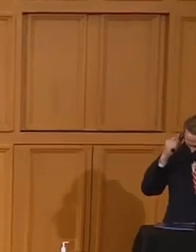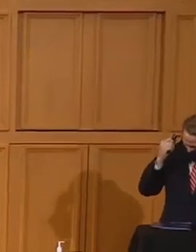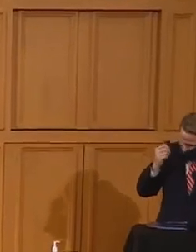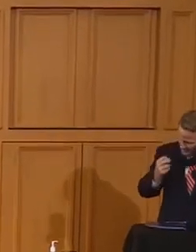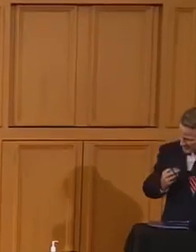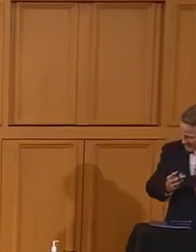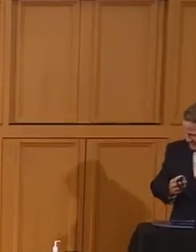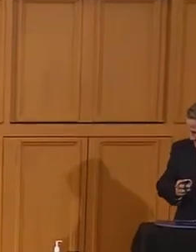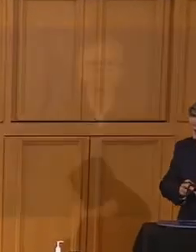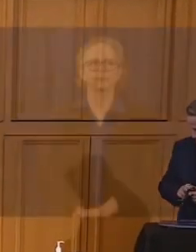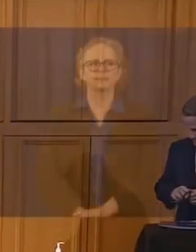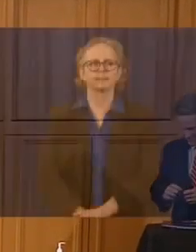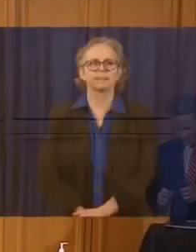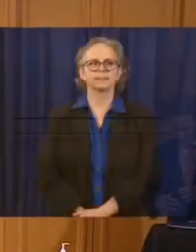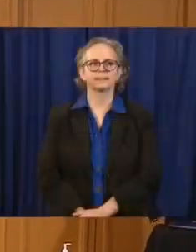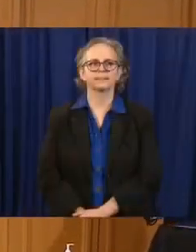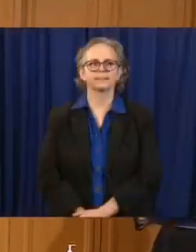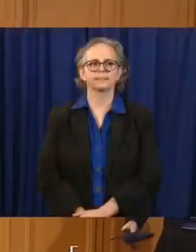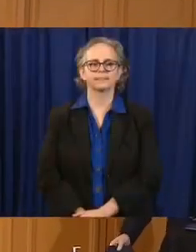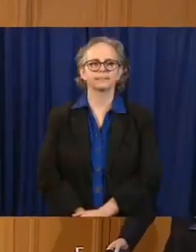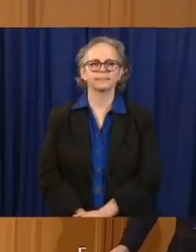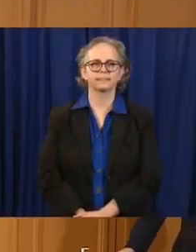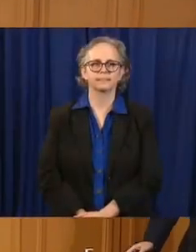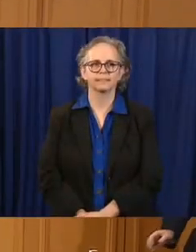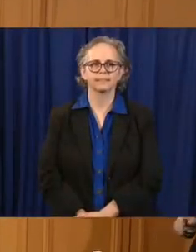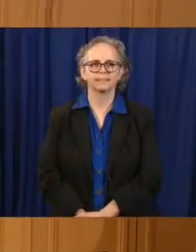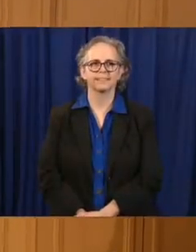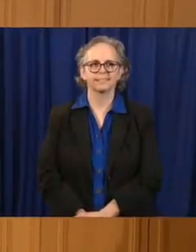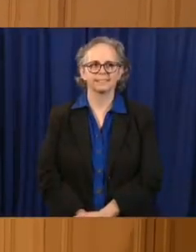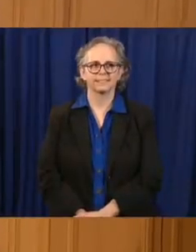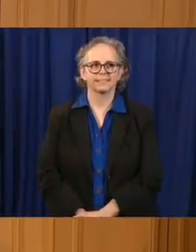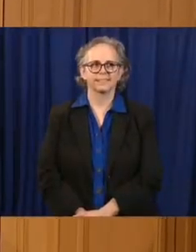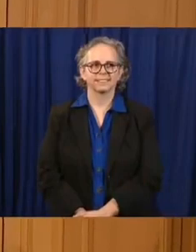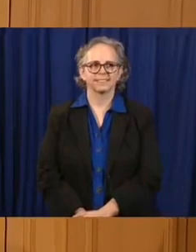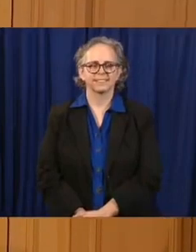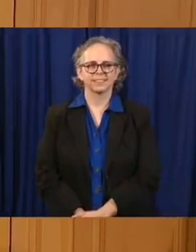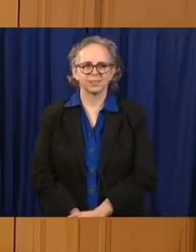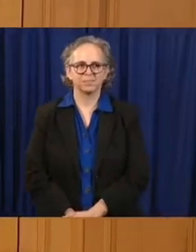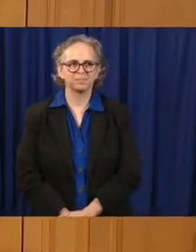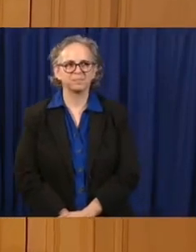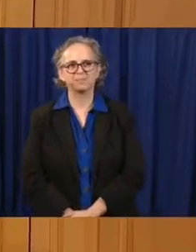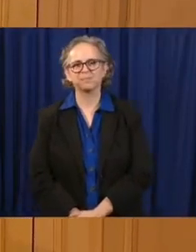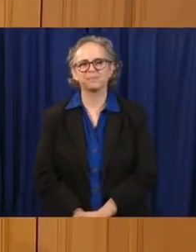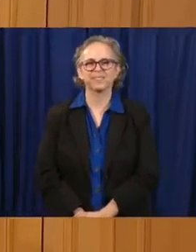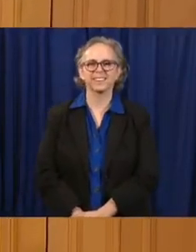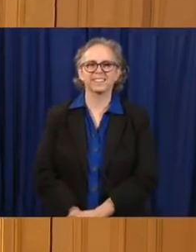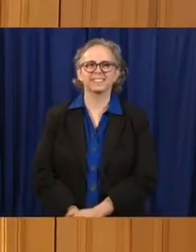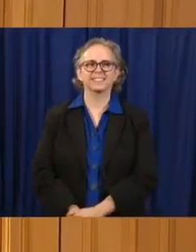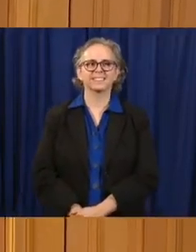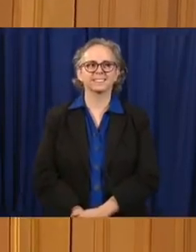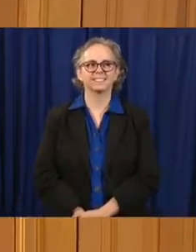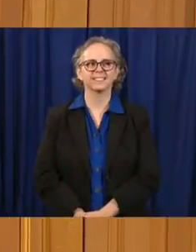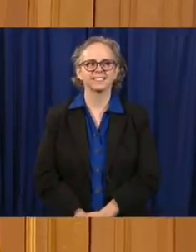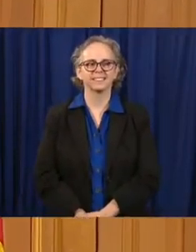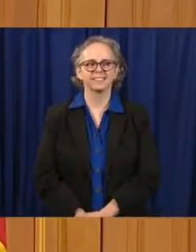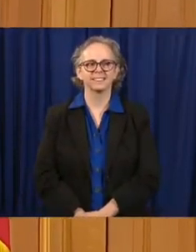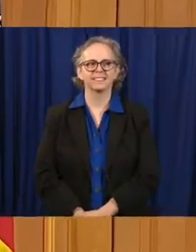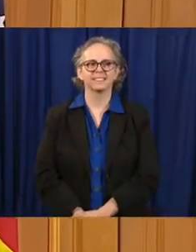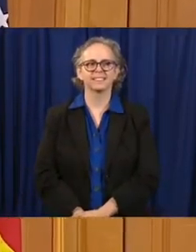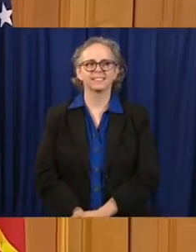News special report. There are now almost 7,000 cases of coronavirus in Ohio, up 371 cases